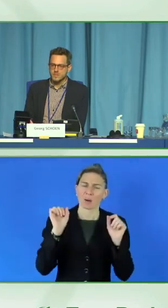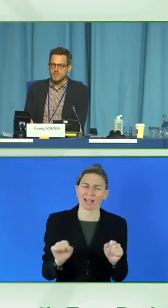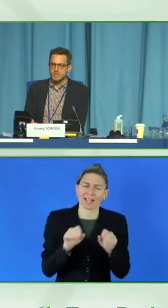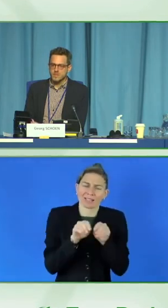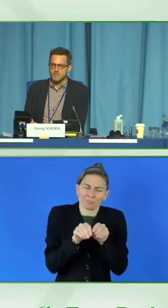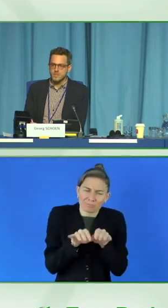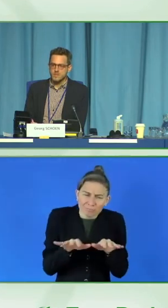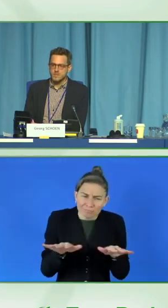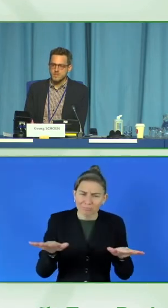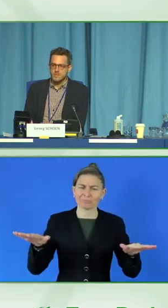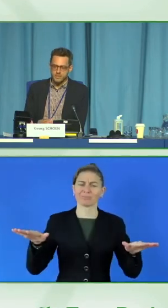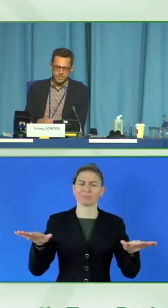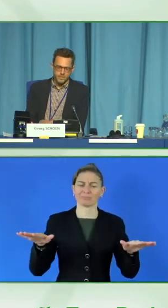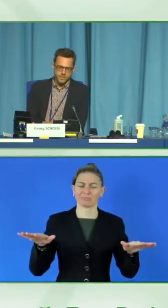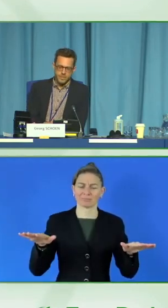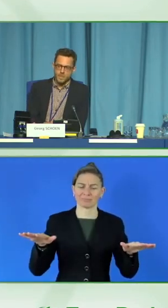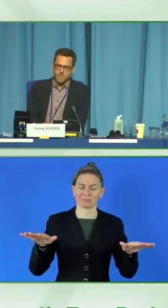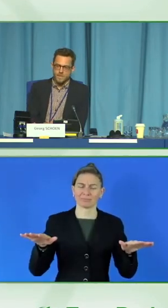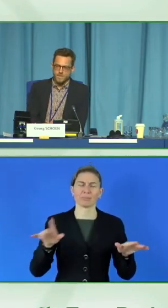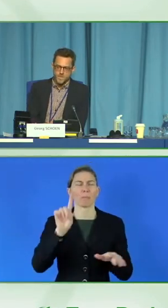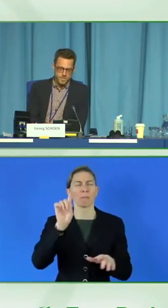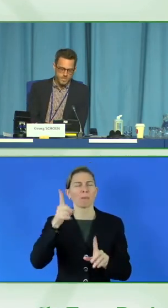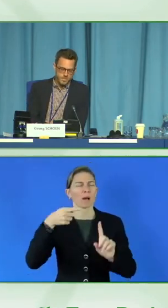an echo chamber.